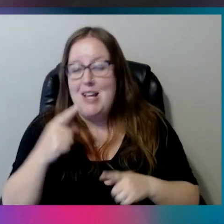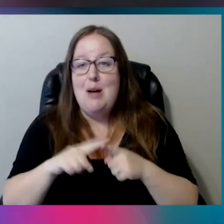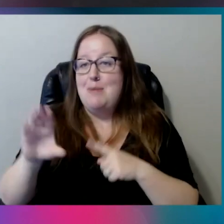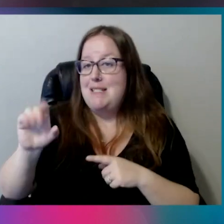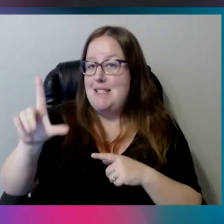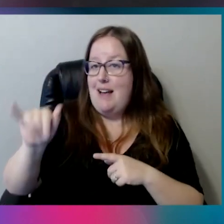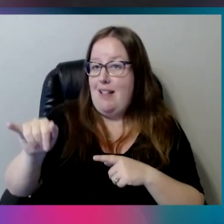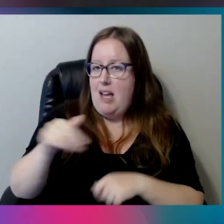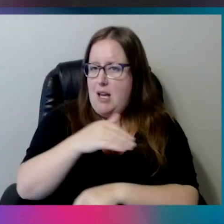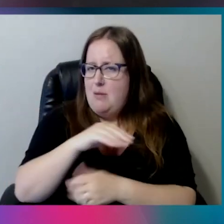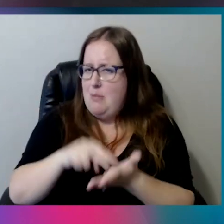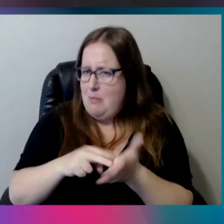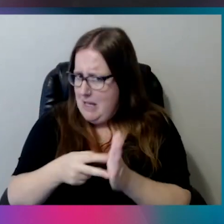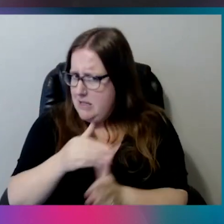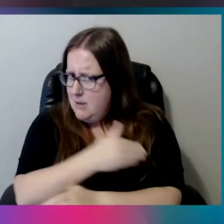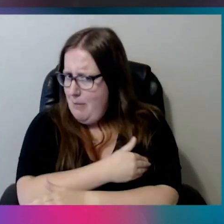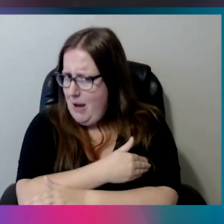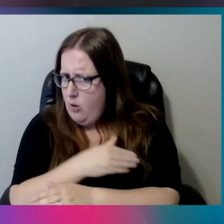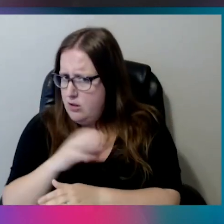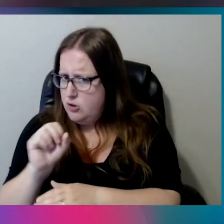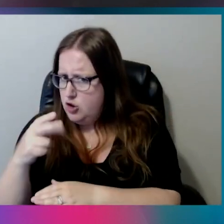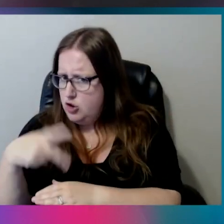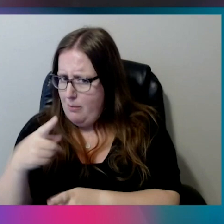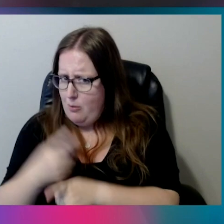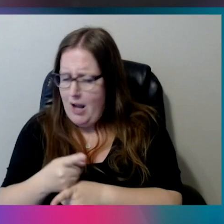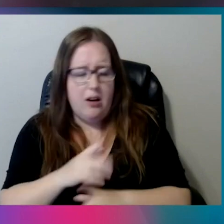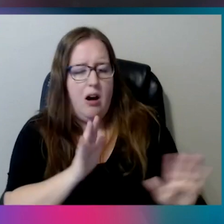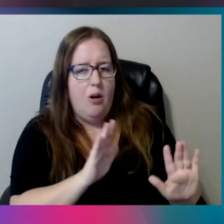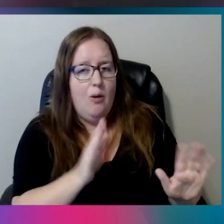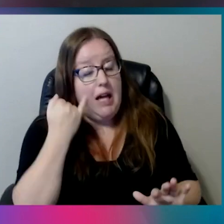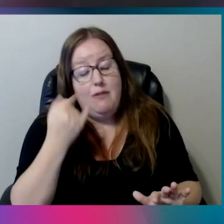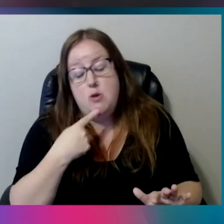it? No. Oh, okay. All right. If you say so.